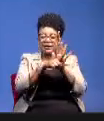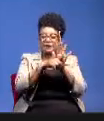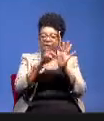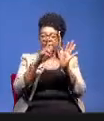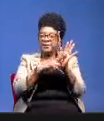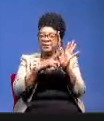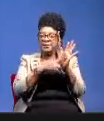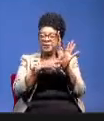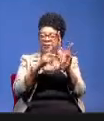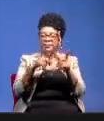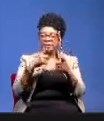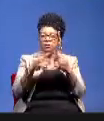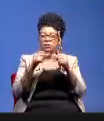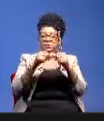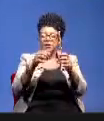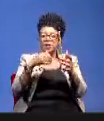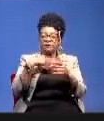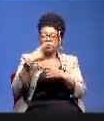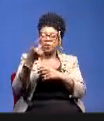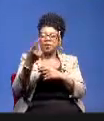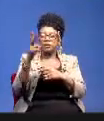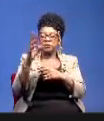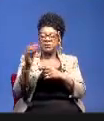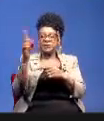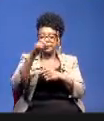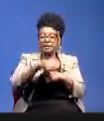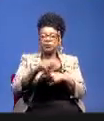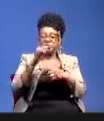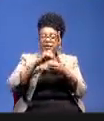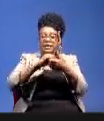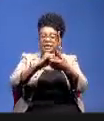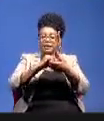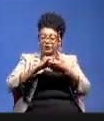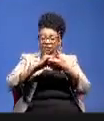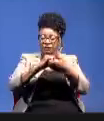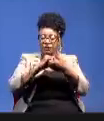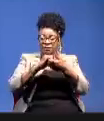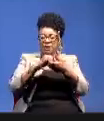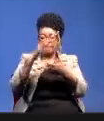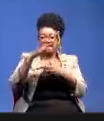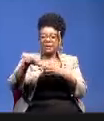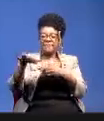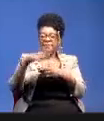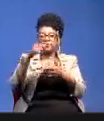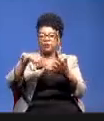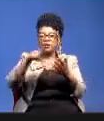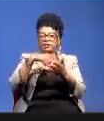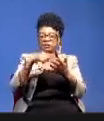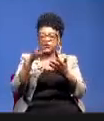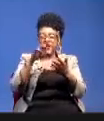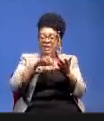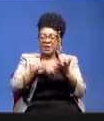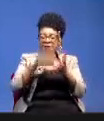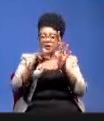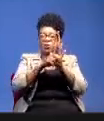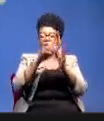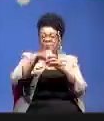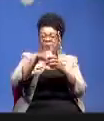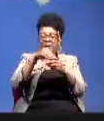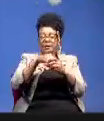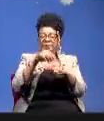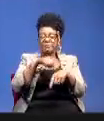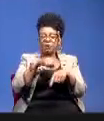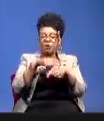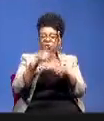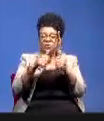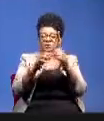verdict, we still have 120 days and we shall engage the leadership of parliament for us to reenact the laws within the period that